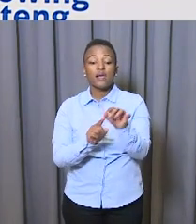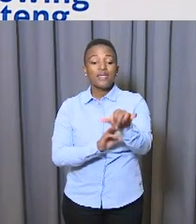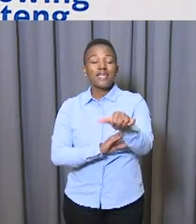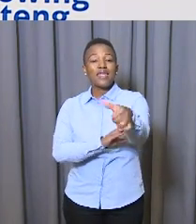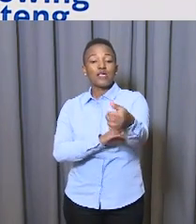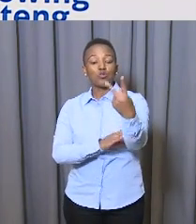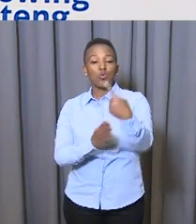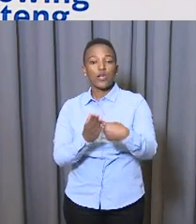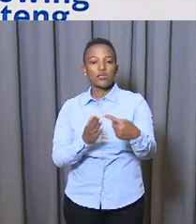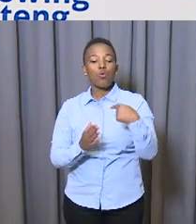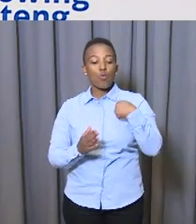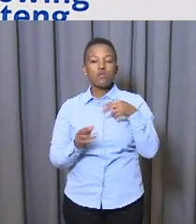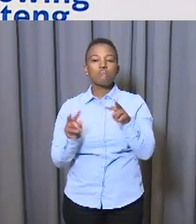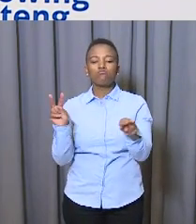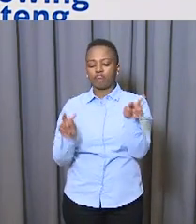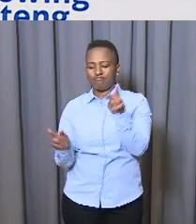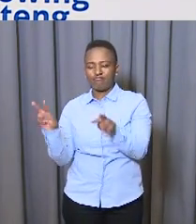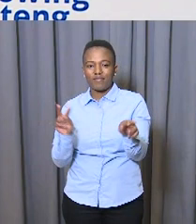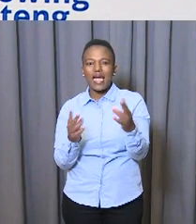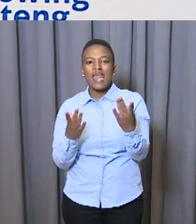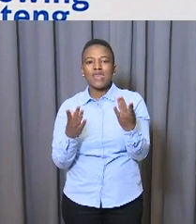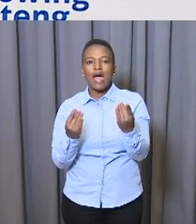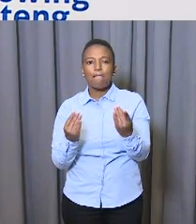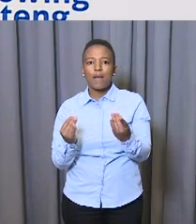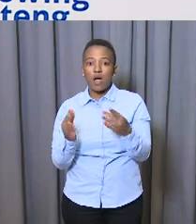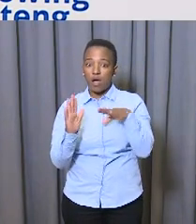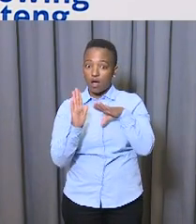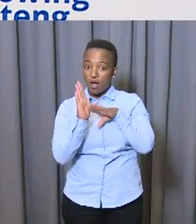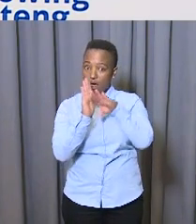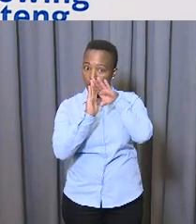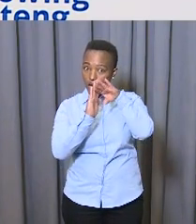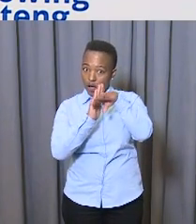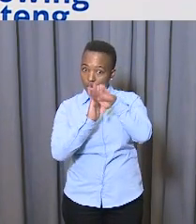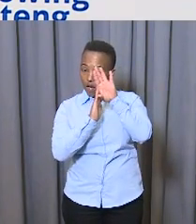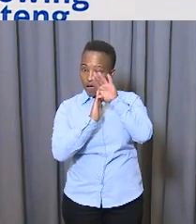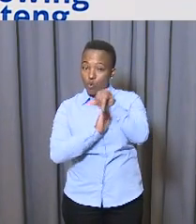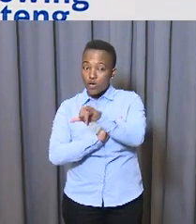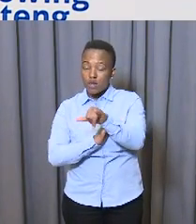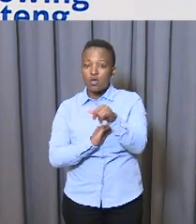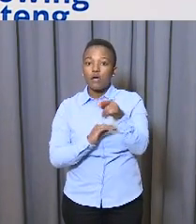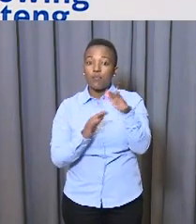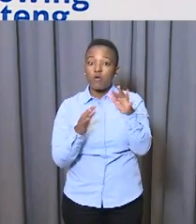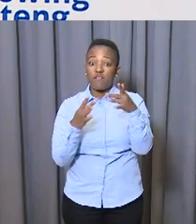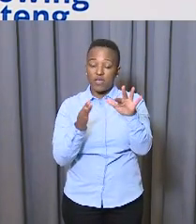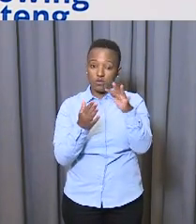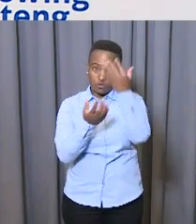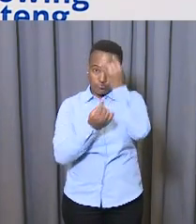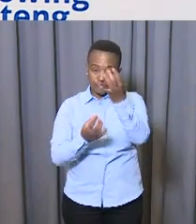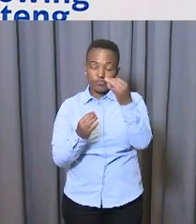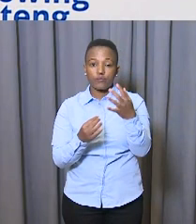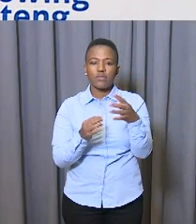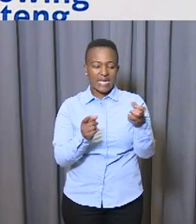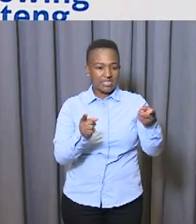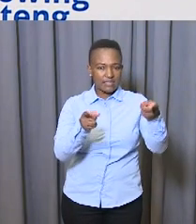are watching what will be happening with the numbers. These numbers we're sharing with you about the hotspots. We're watching